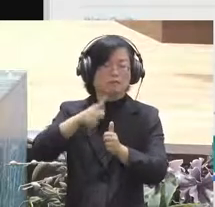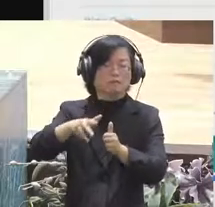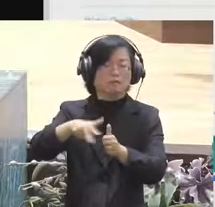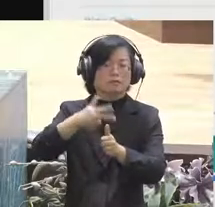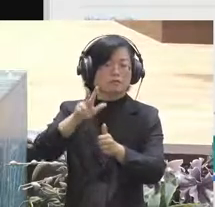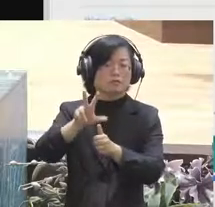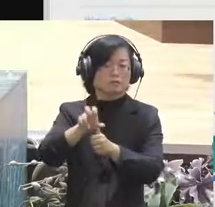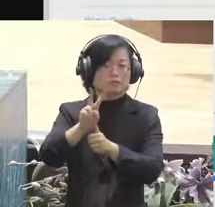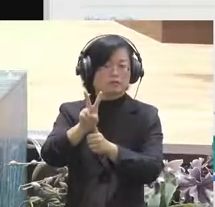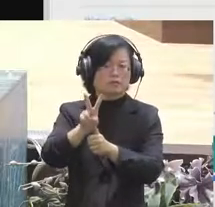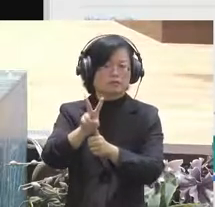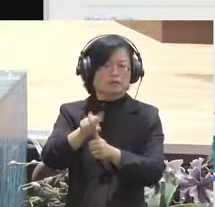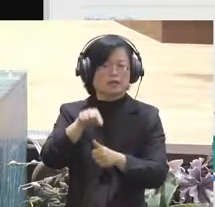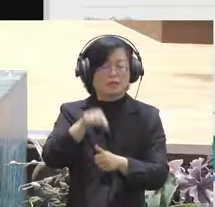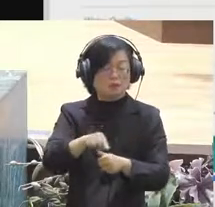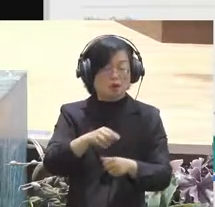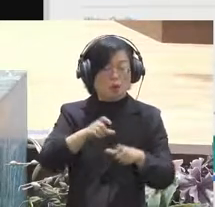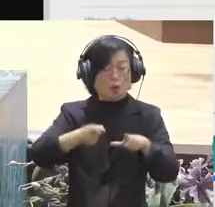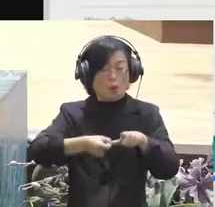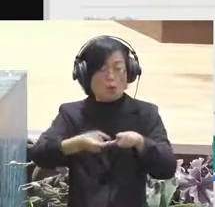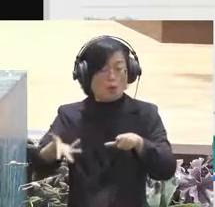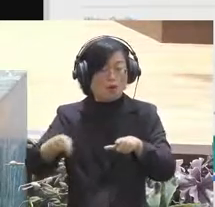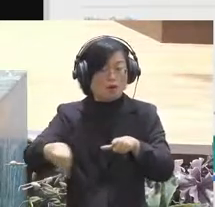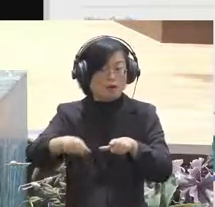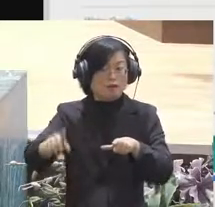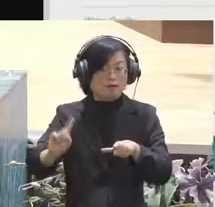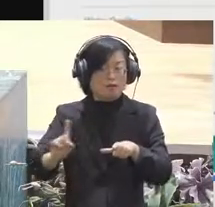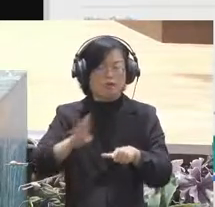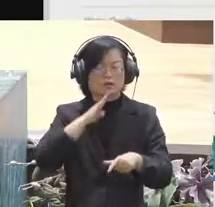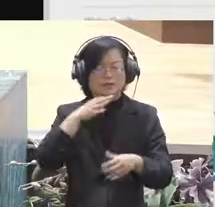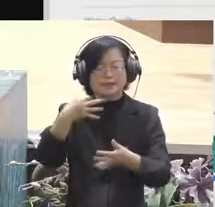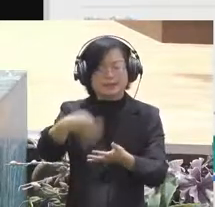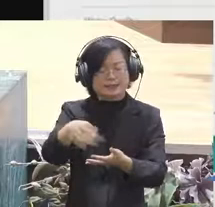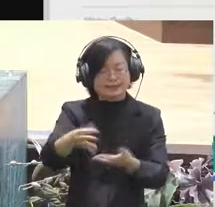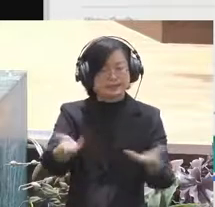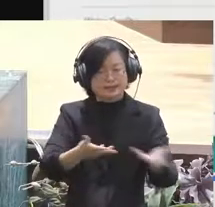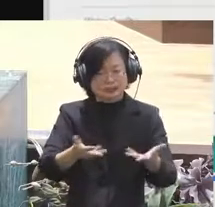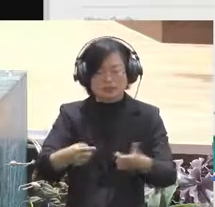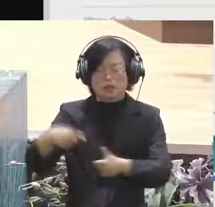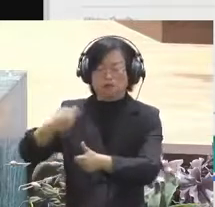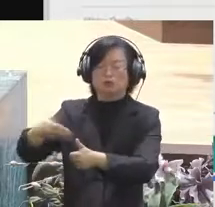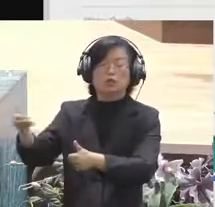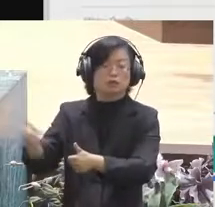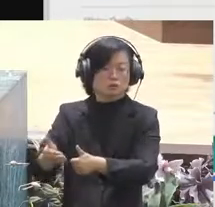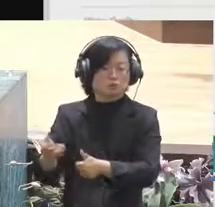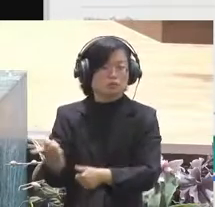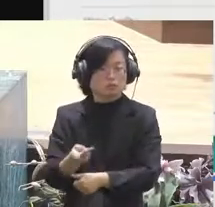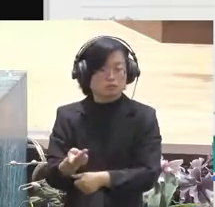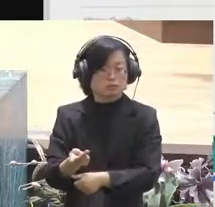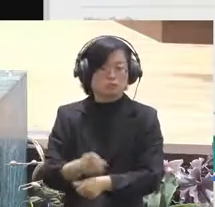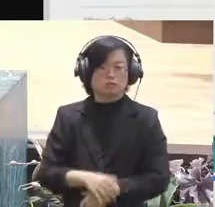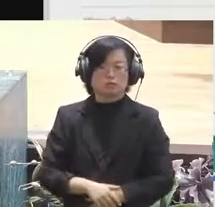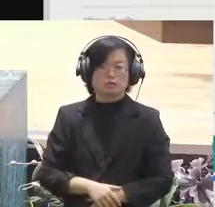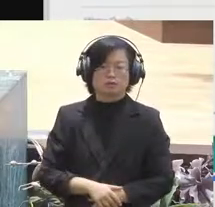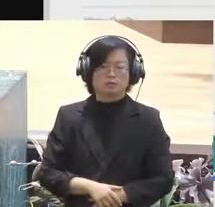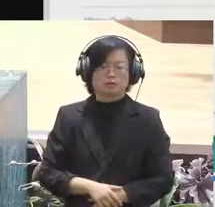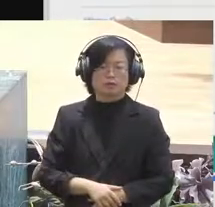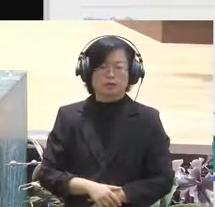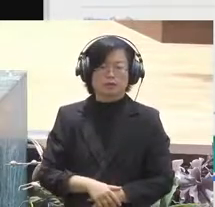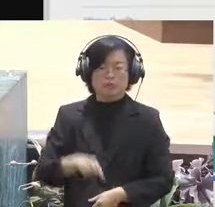we are lagging behind in the air quality, national maps, and company registry. So we have in the strategy here